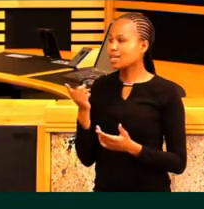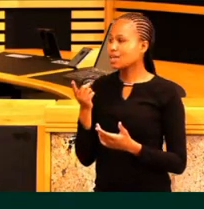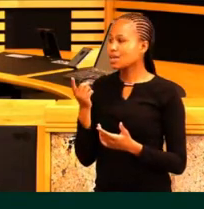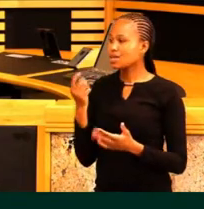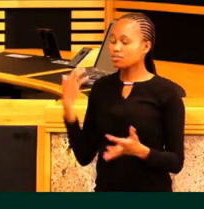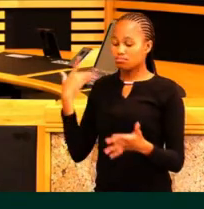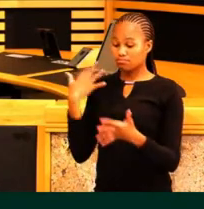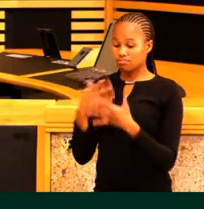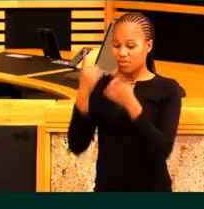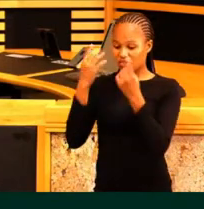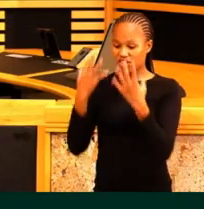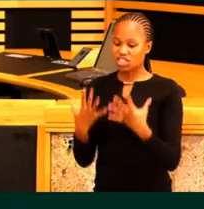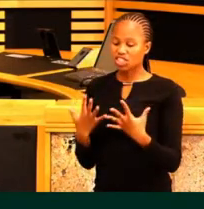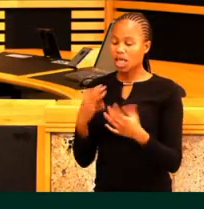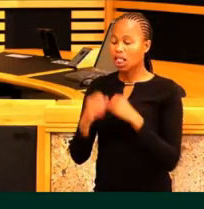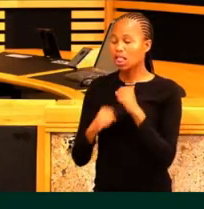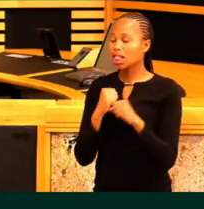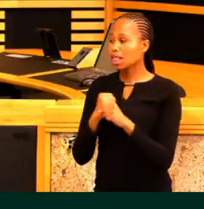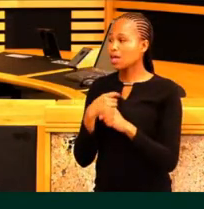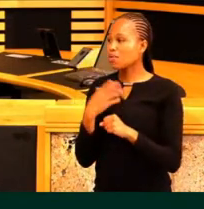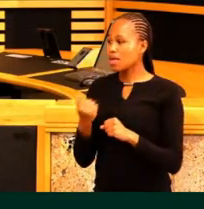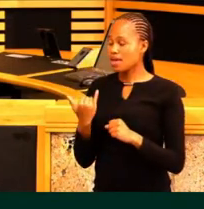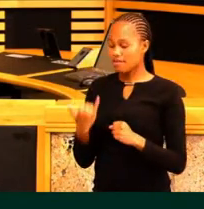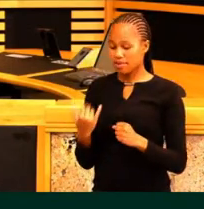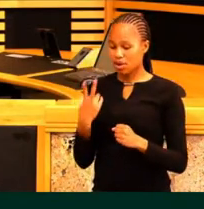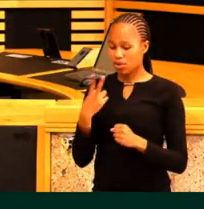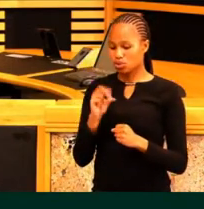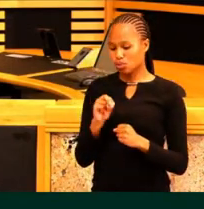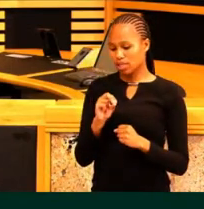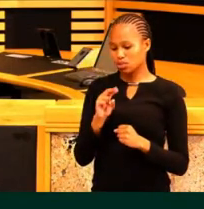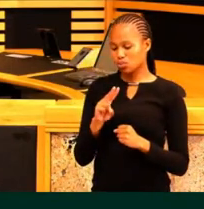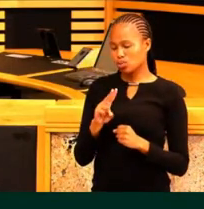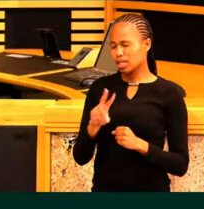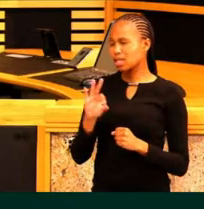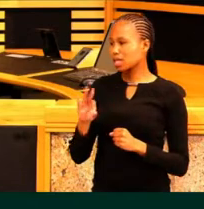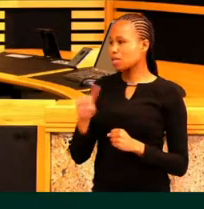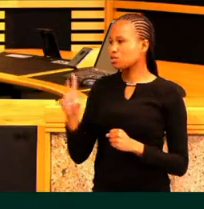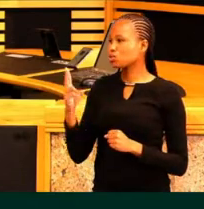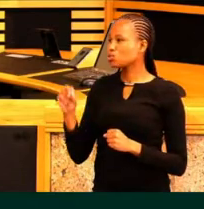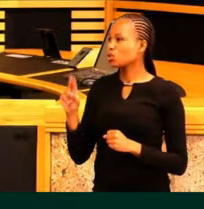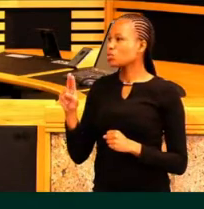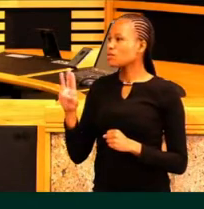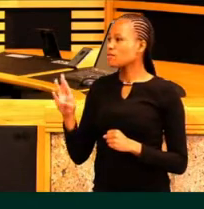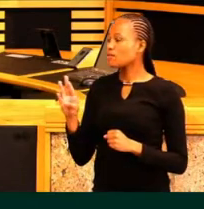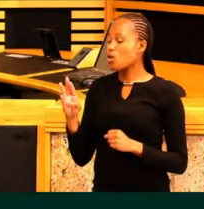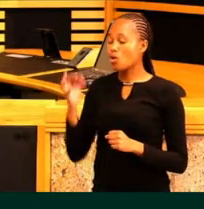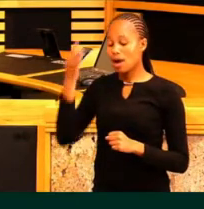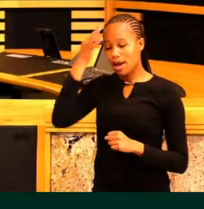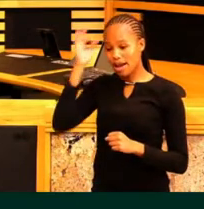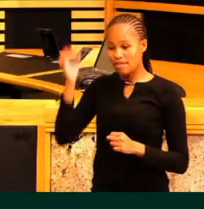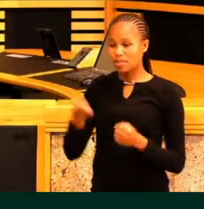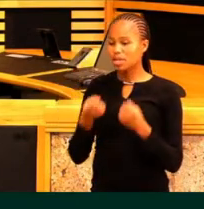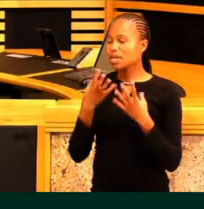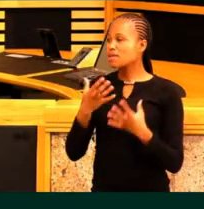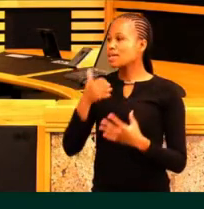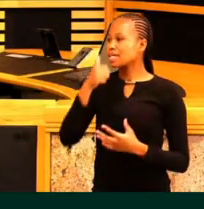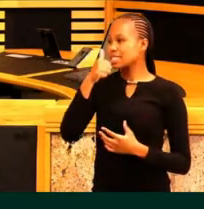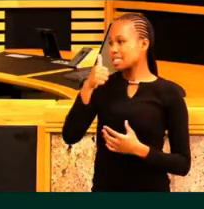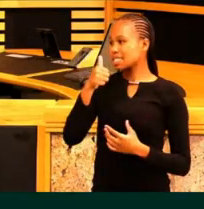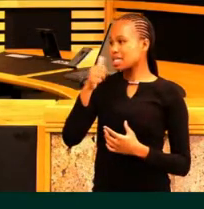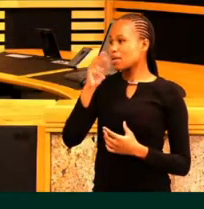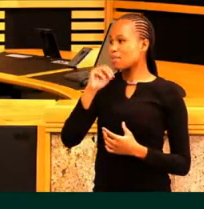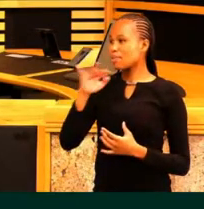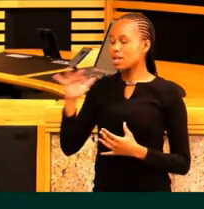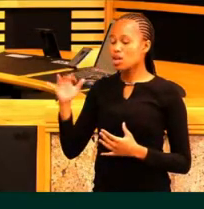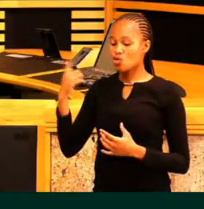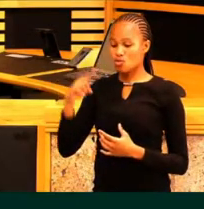year 2023 2024 government spend 600 million on companies of young people who